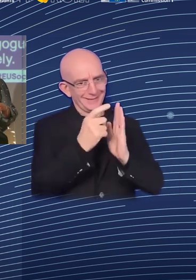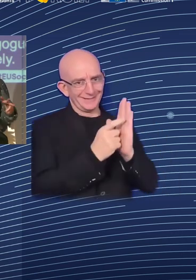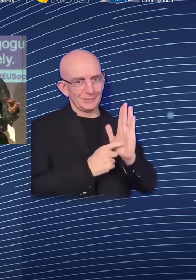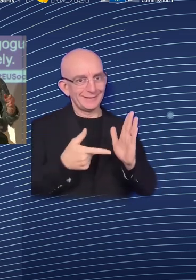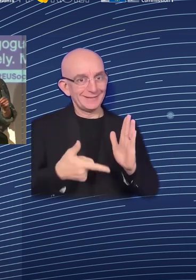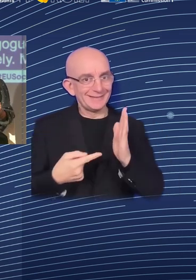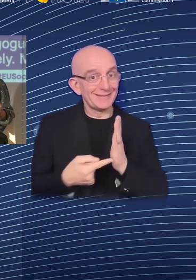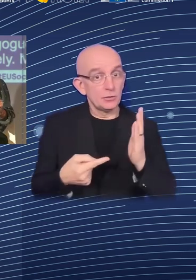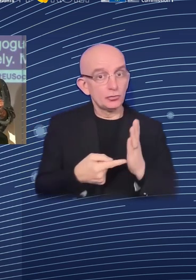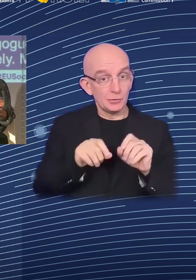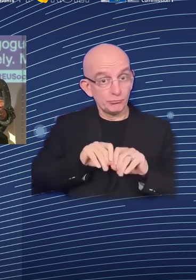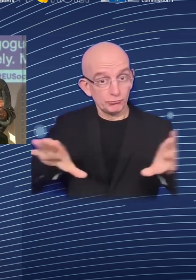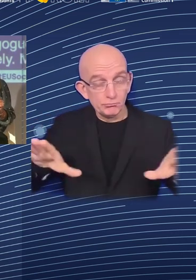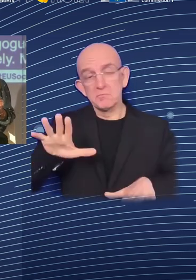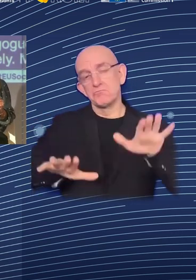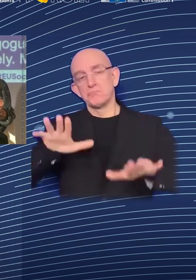this 3 years period.